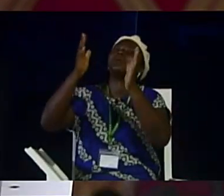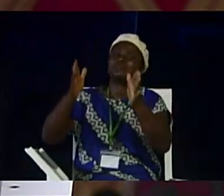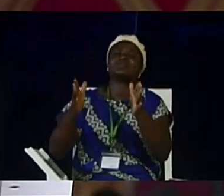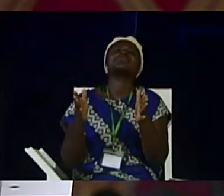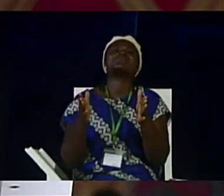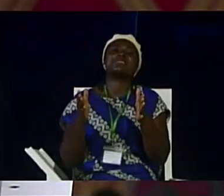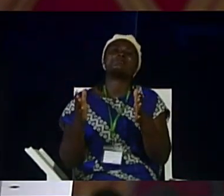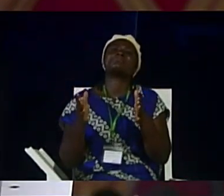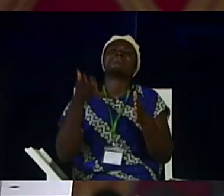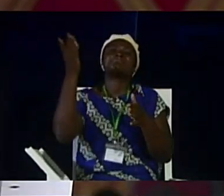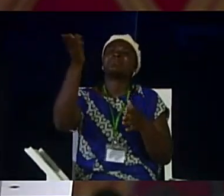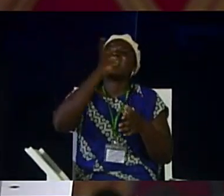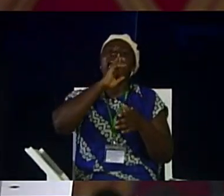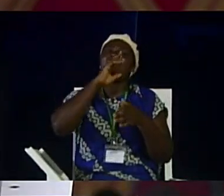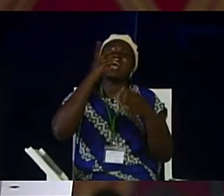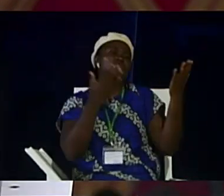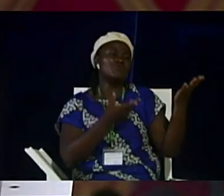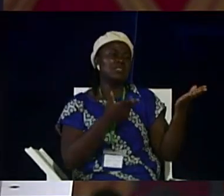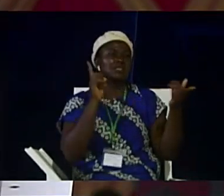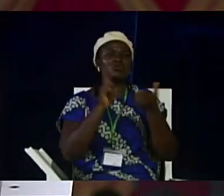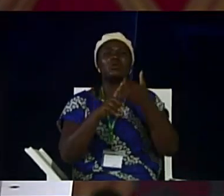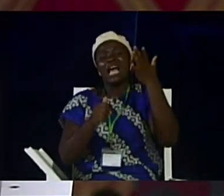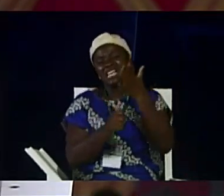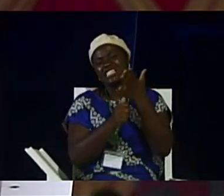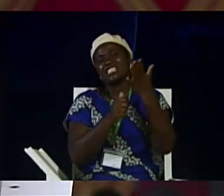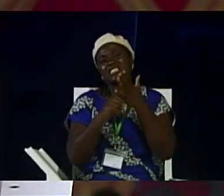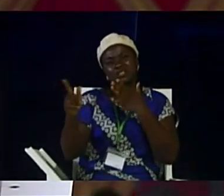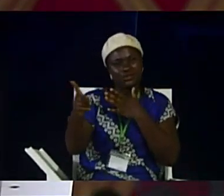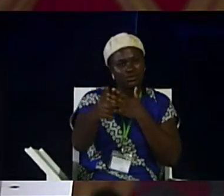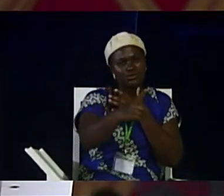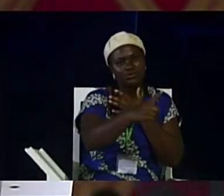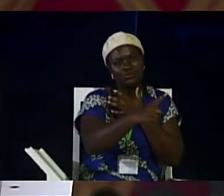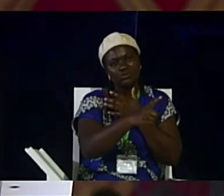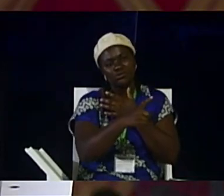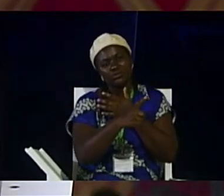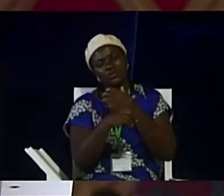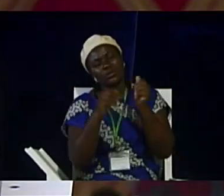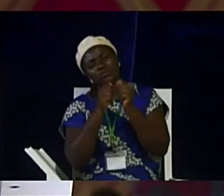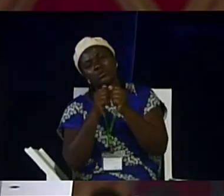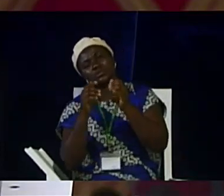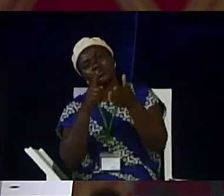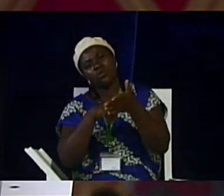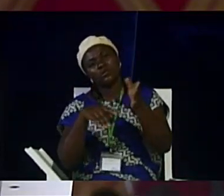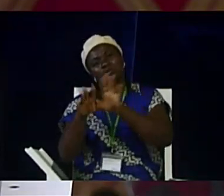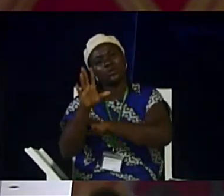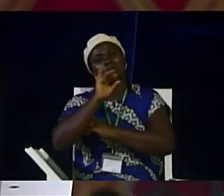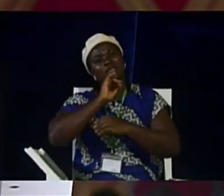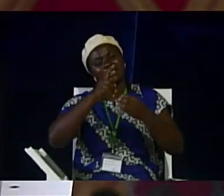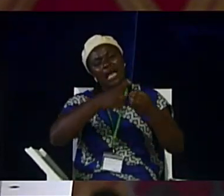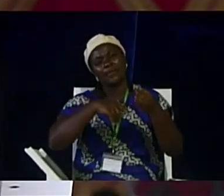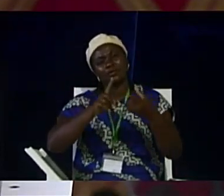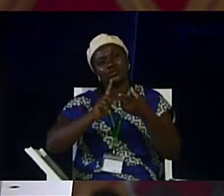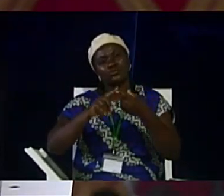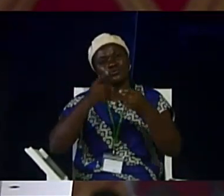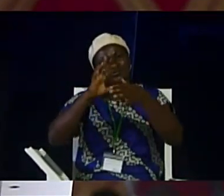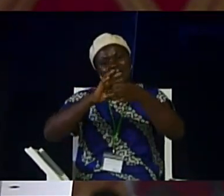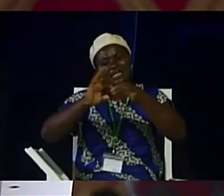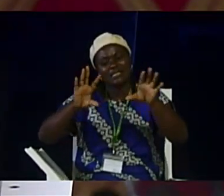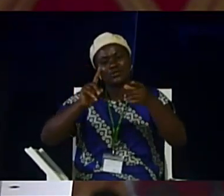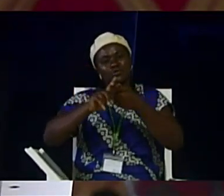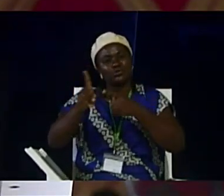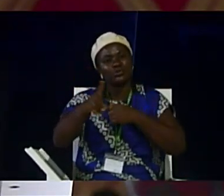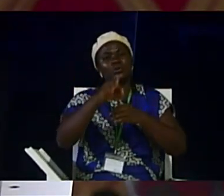that are waiting to assist you with what God is about to release to you. If